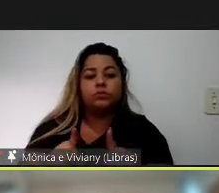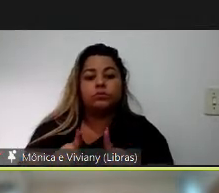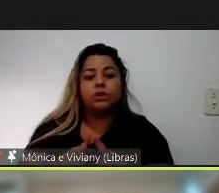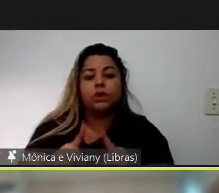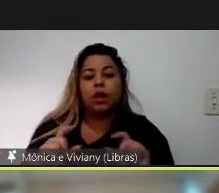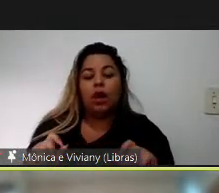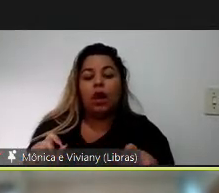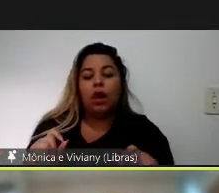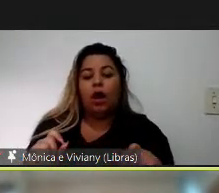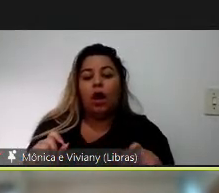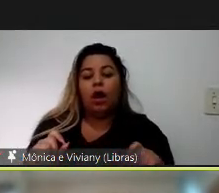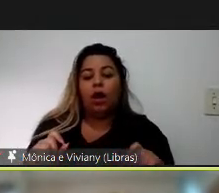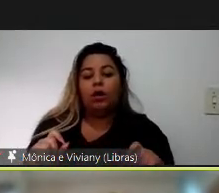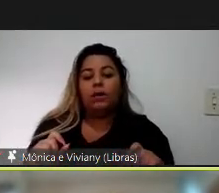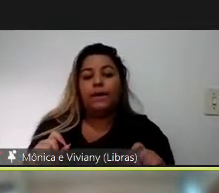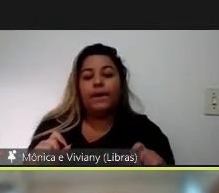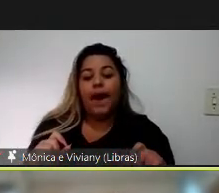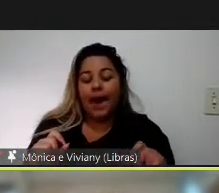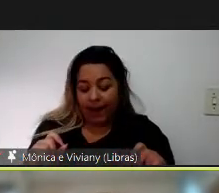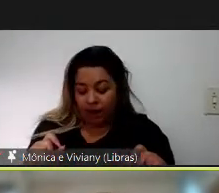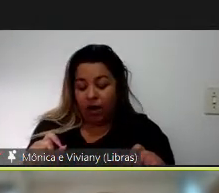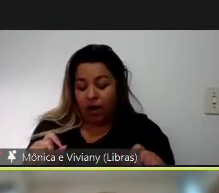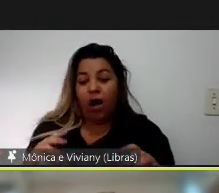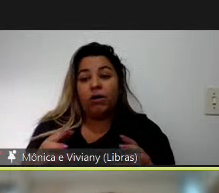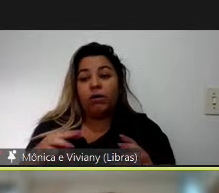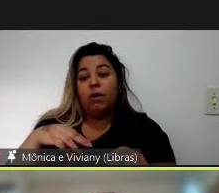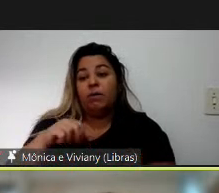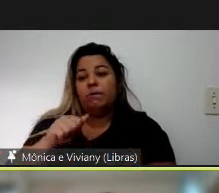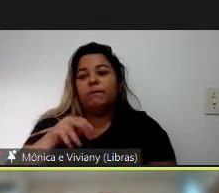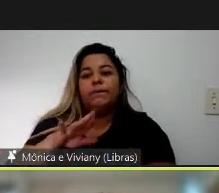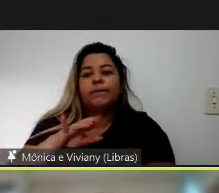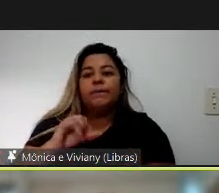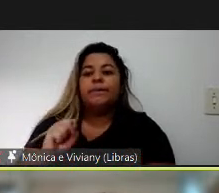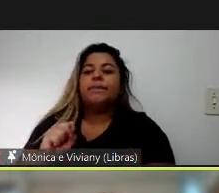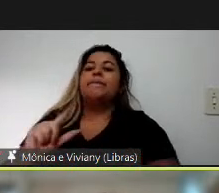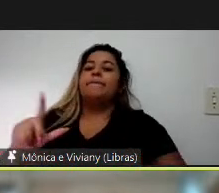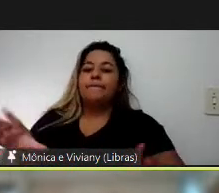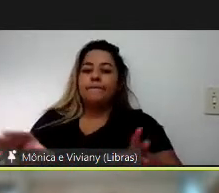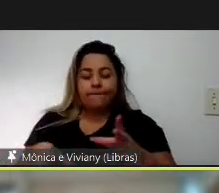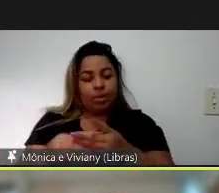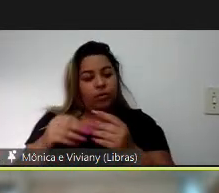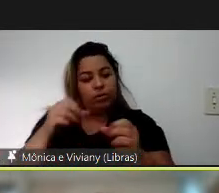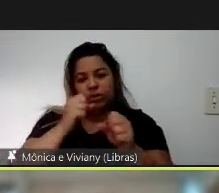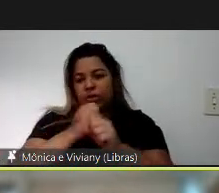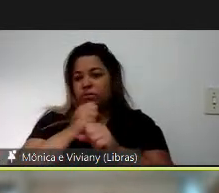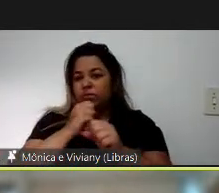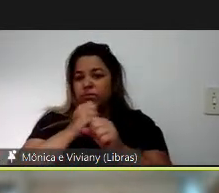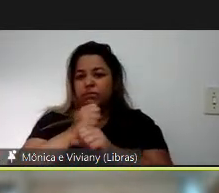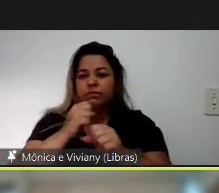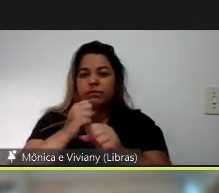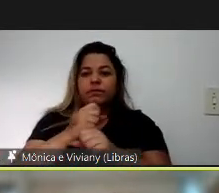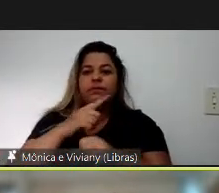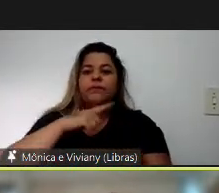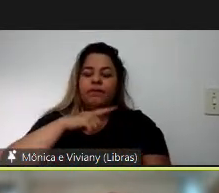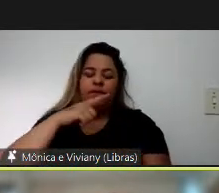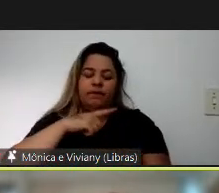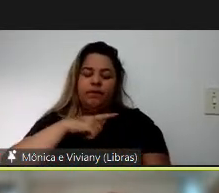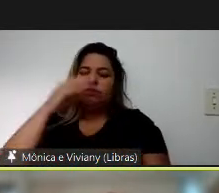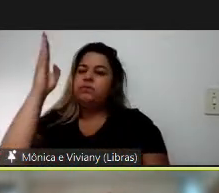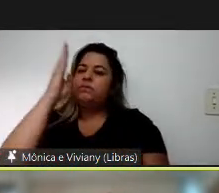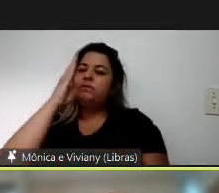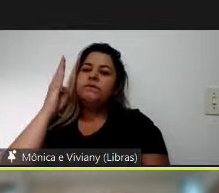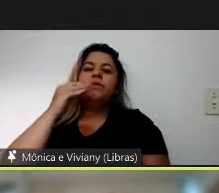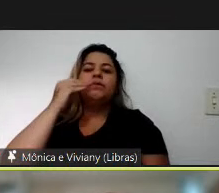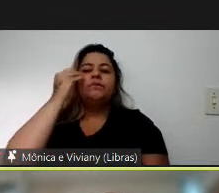be followed at each moment, but it is a material that makes all this construction